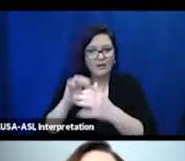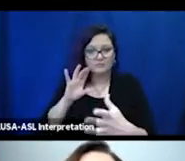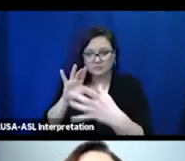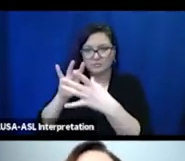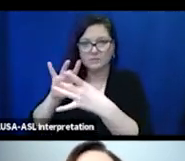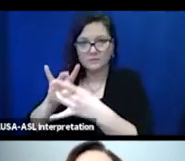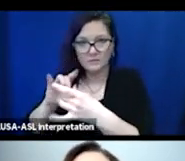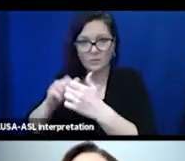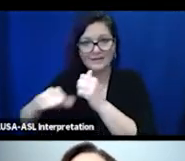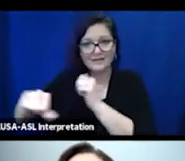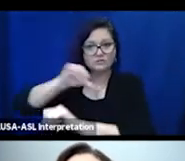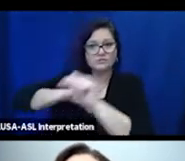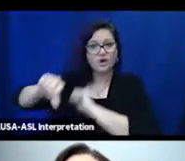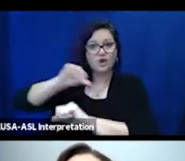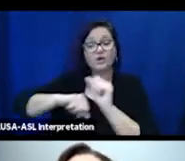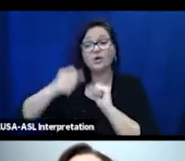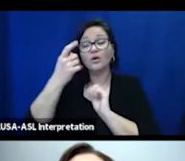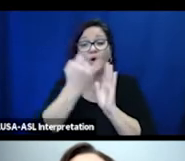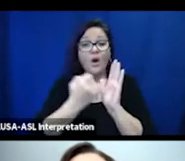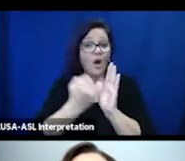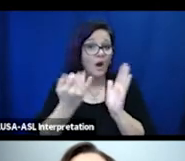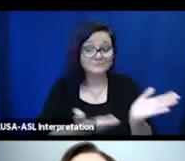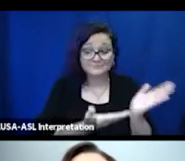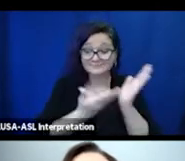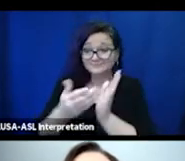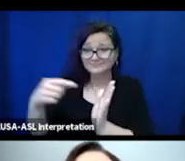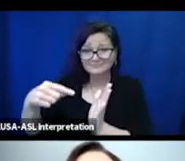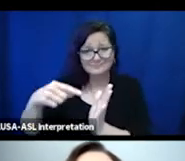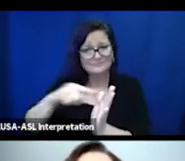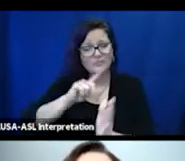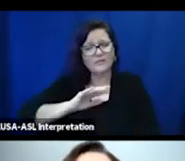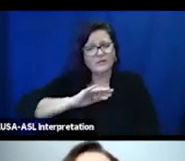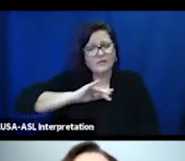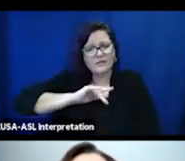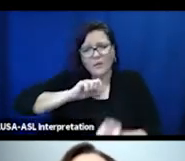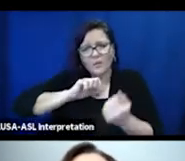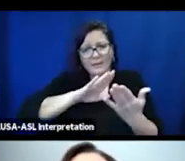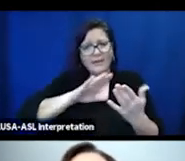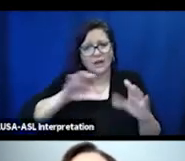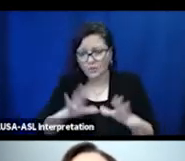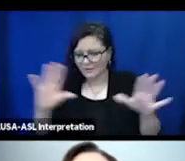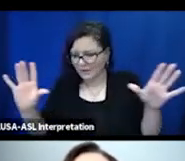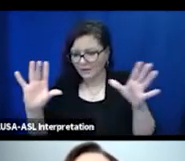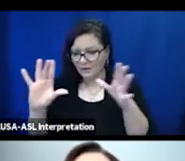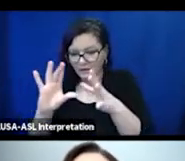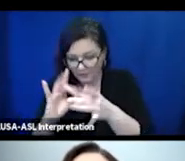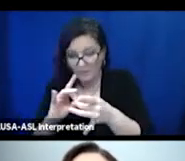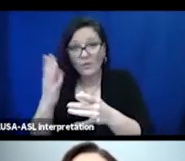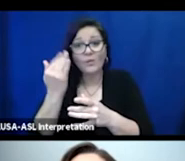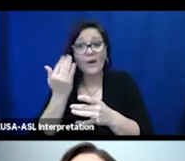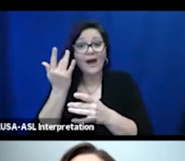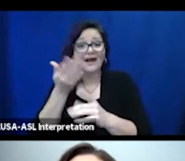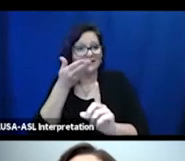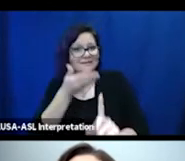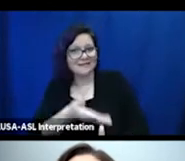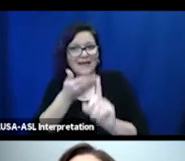with one another. And art provides an amazing way of doing that, because it meets them right where they are,